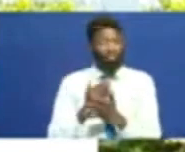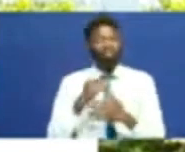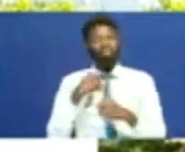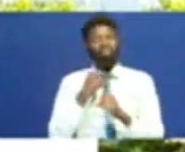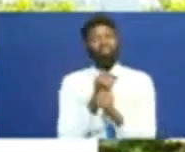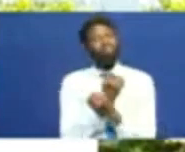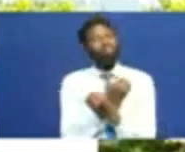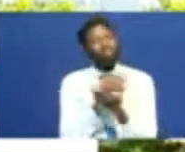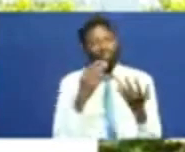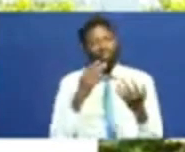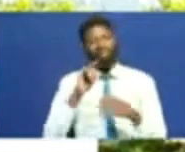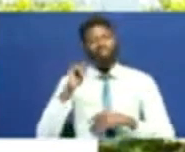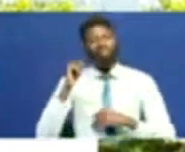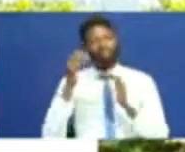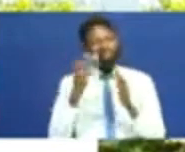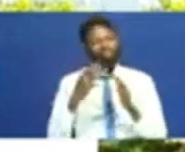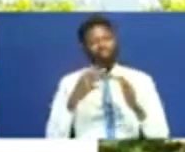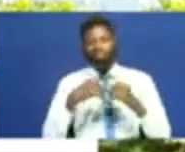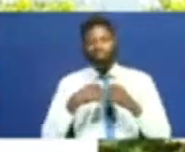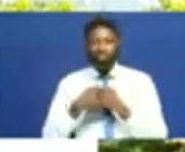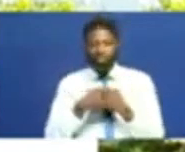act. Back to you, Irene.